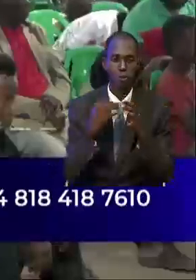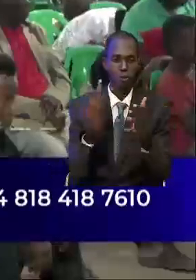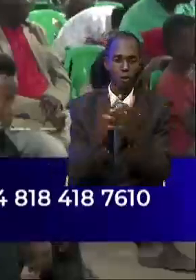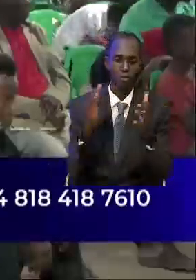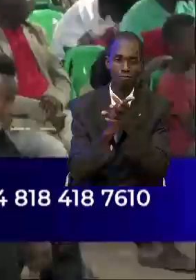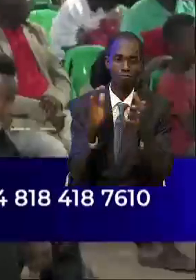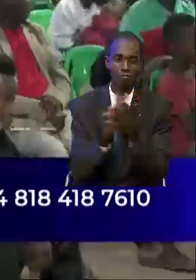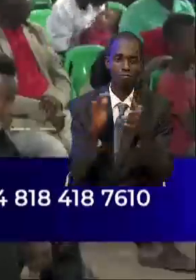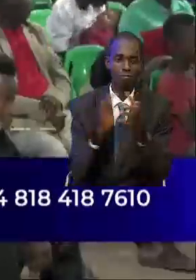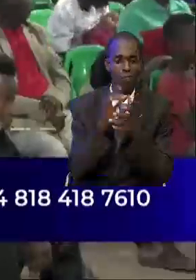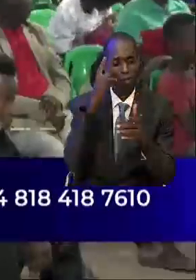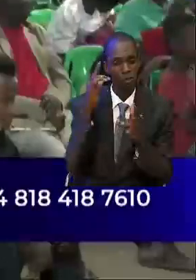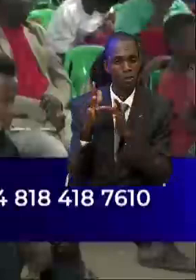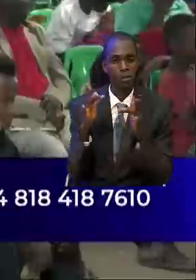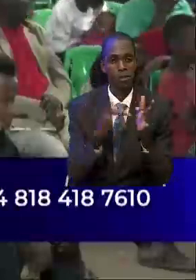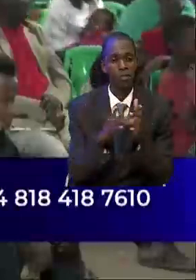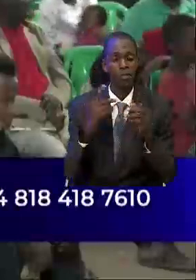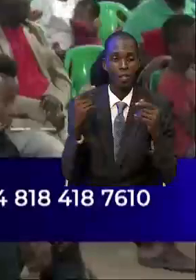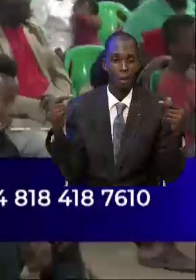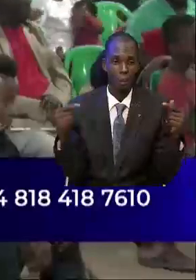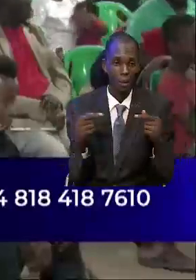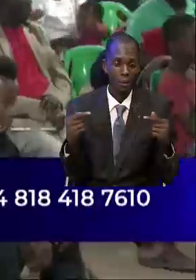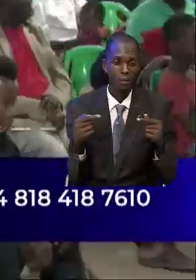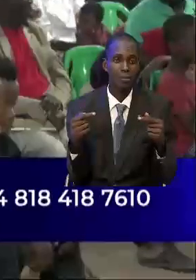If you are clapping, clap very well for Jesus.